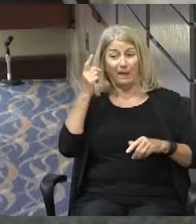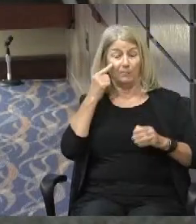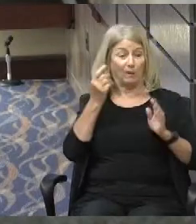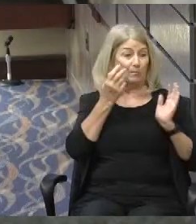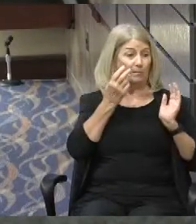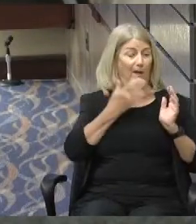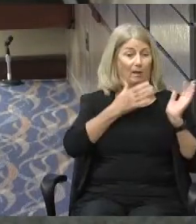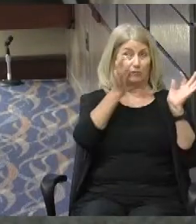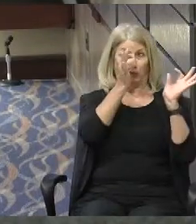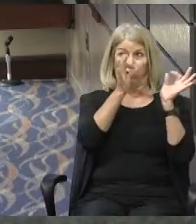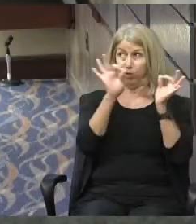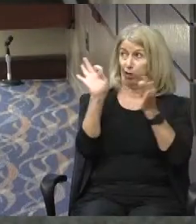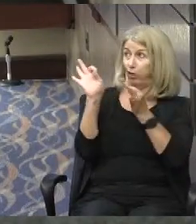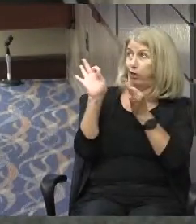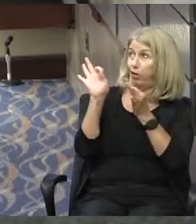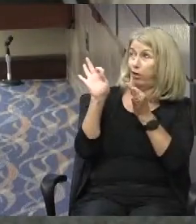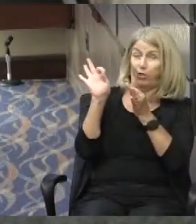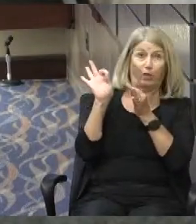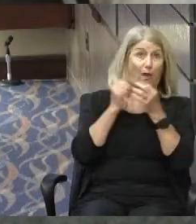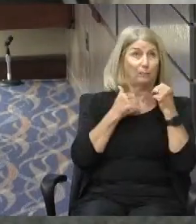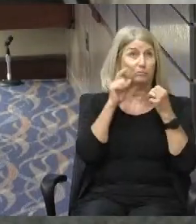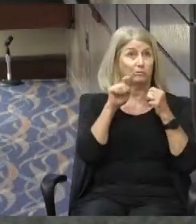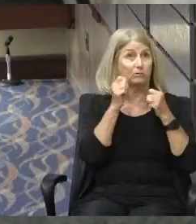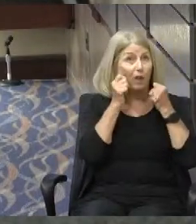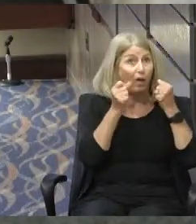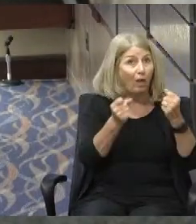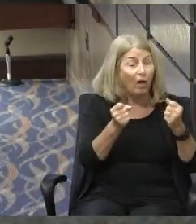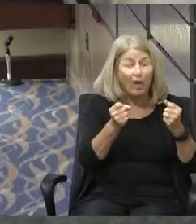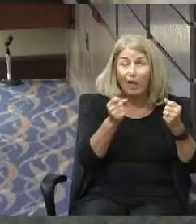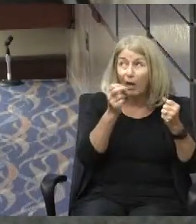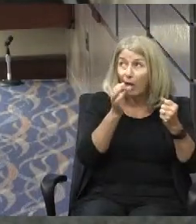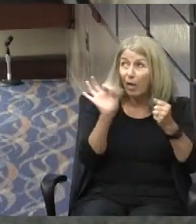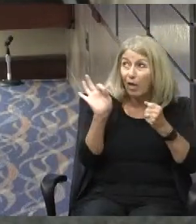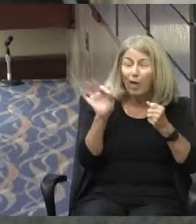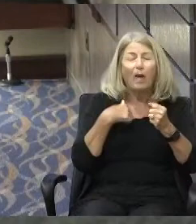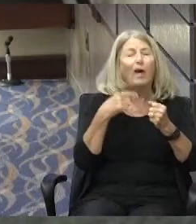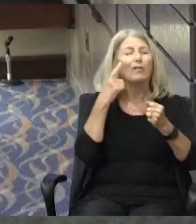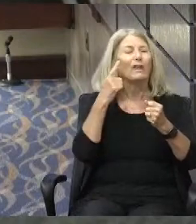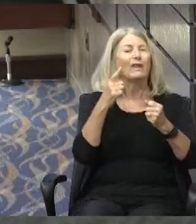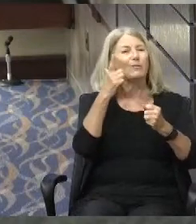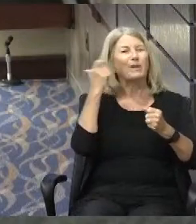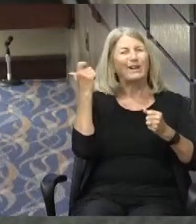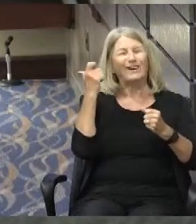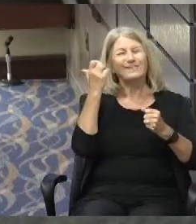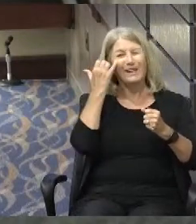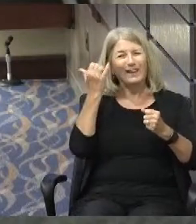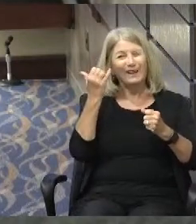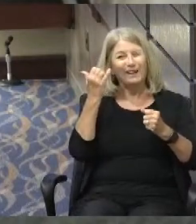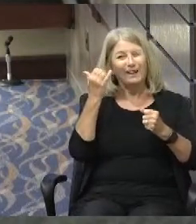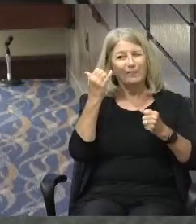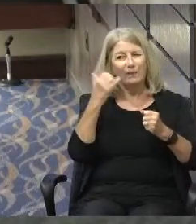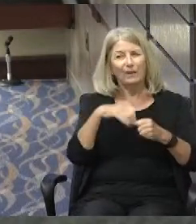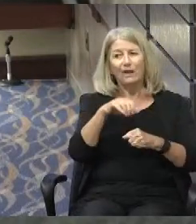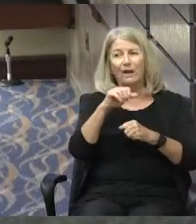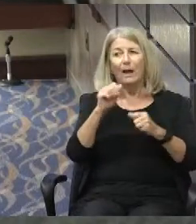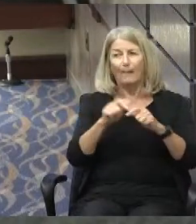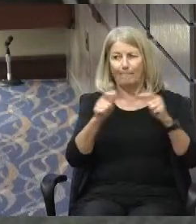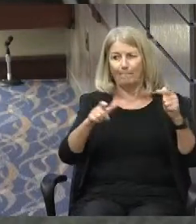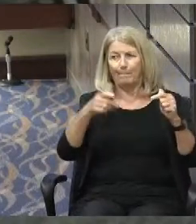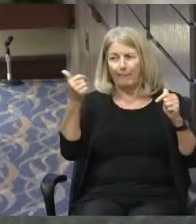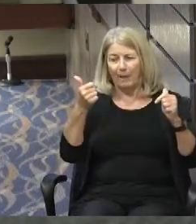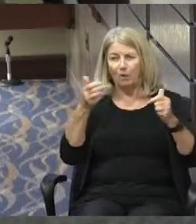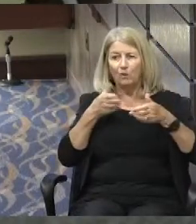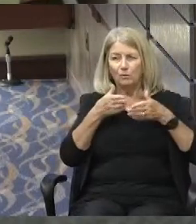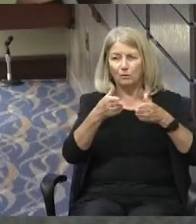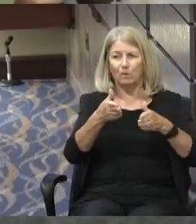These ones are on the ground. something to think about, I think, because if it was a busier street, I probably